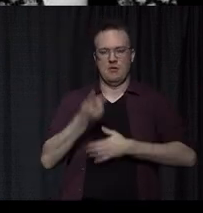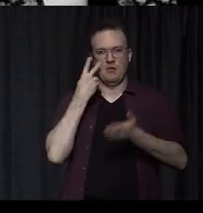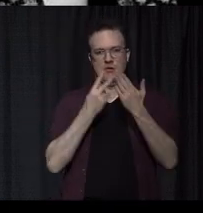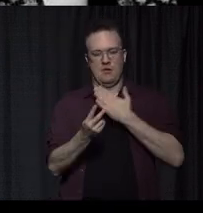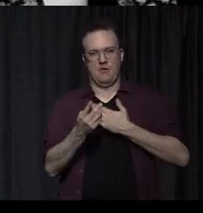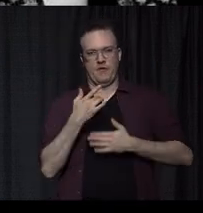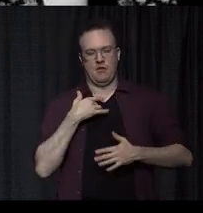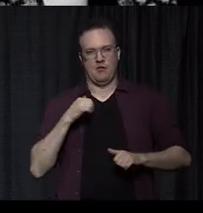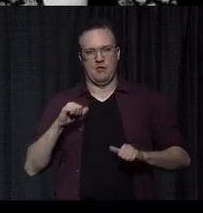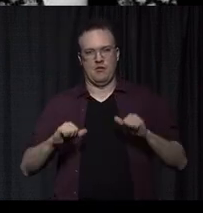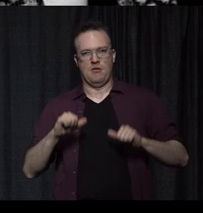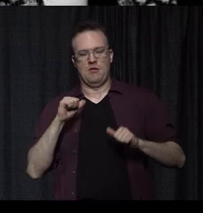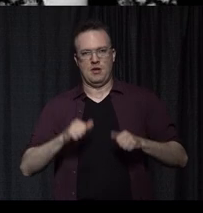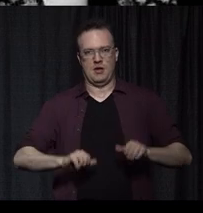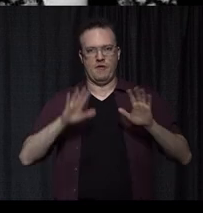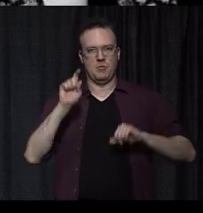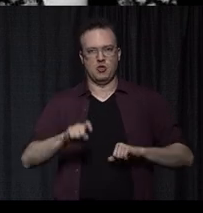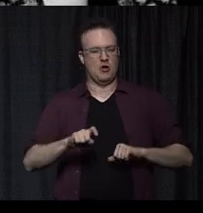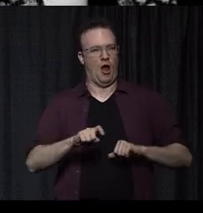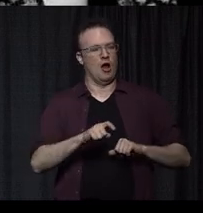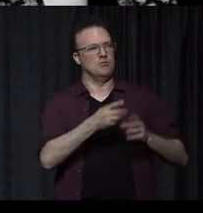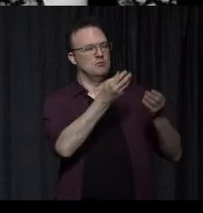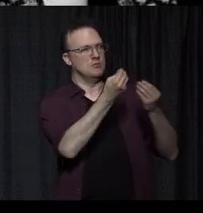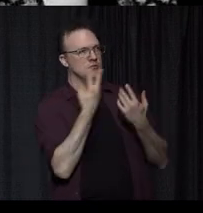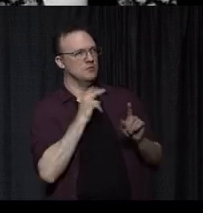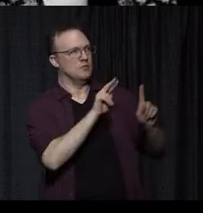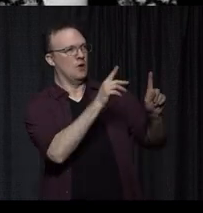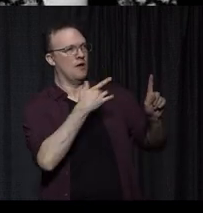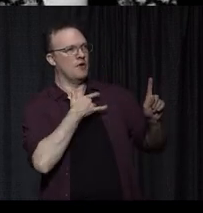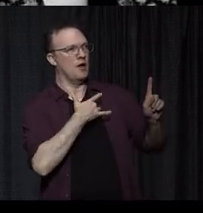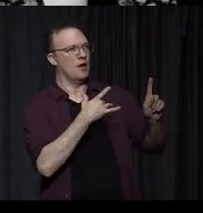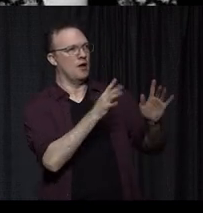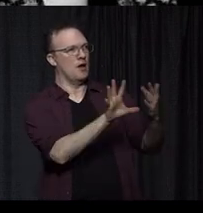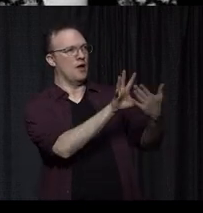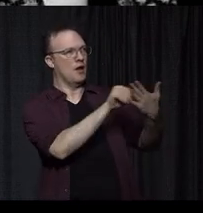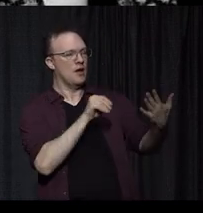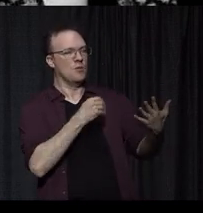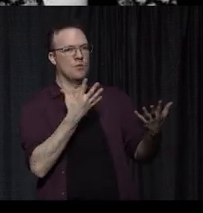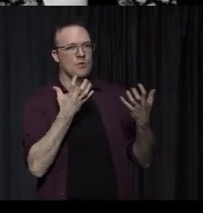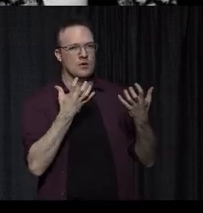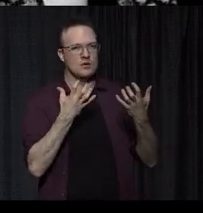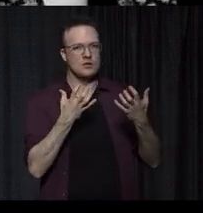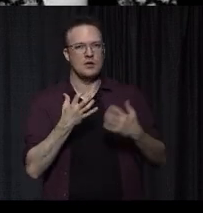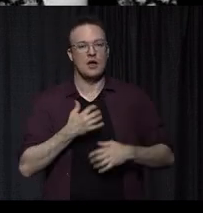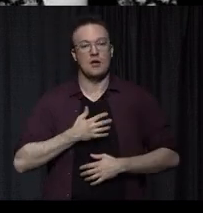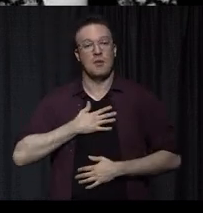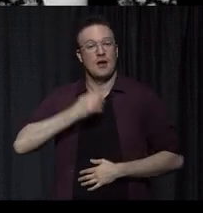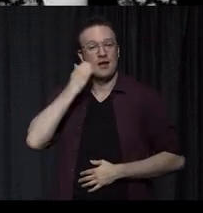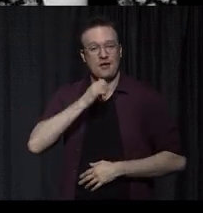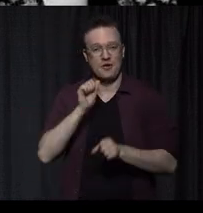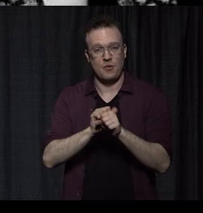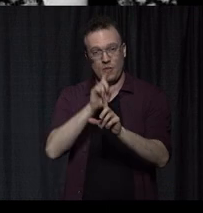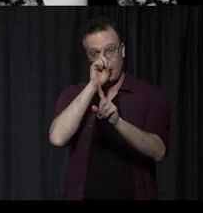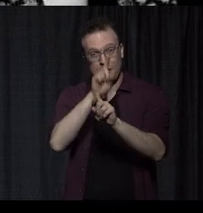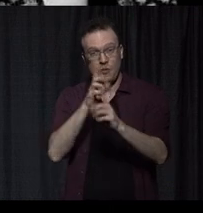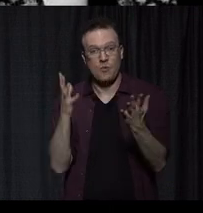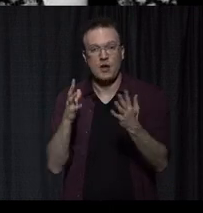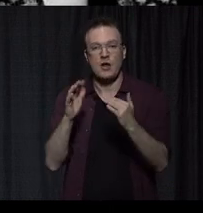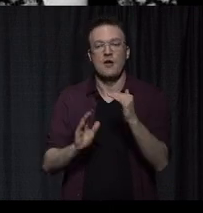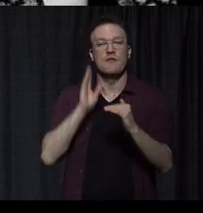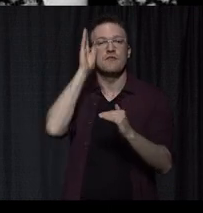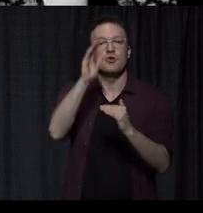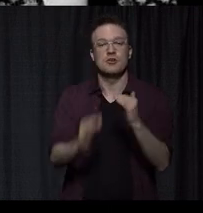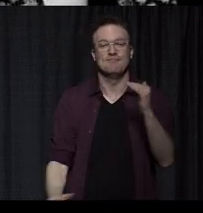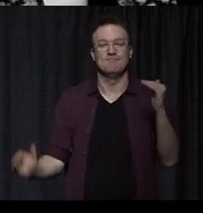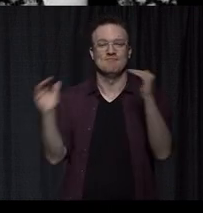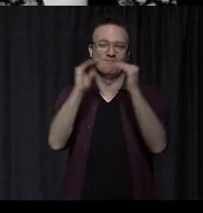give up. I love that my day-to-day work is about creating a more equal future. I